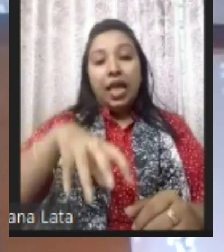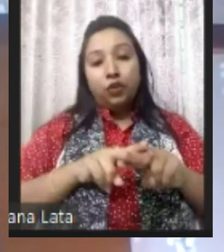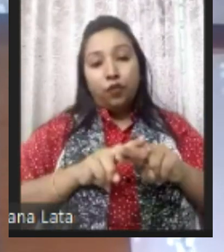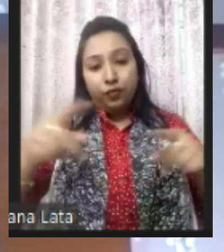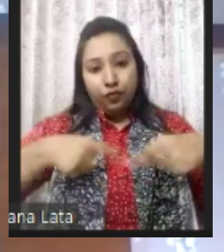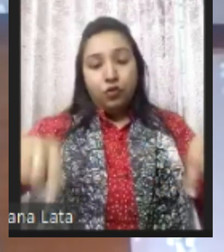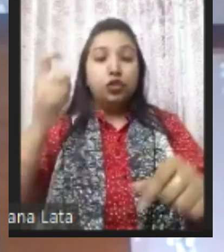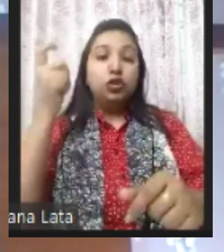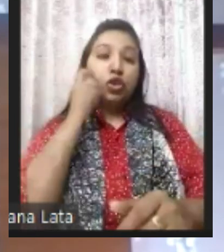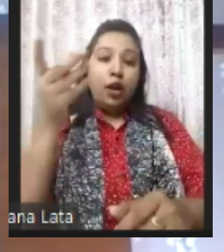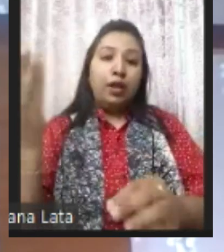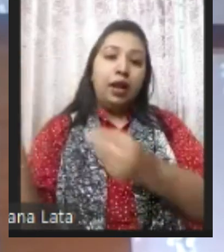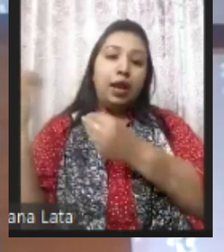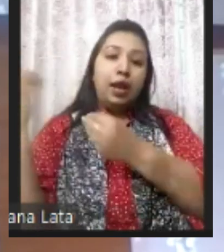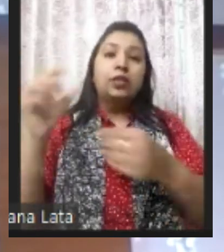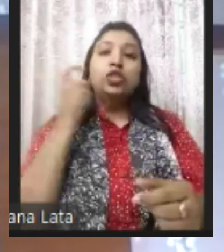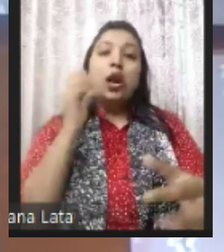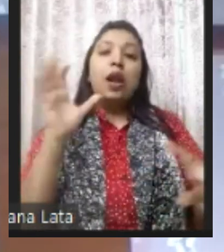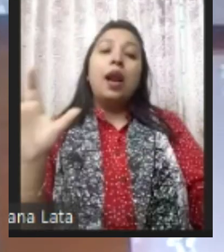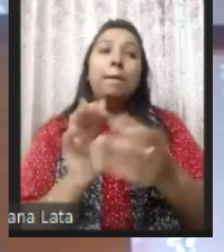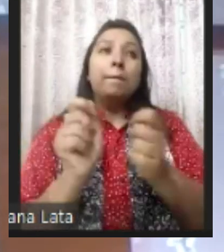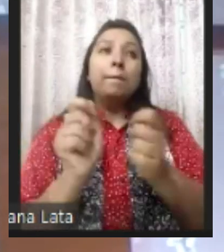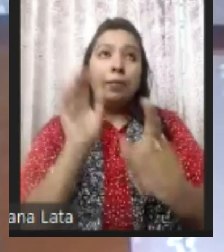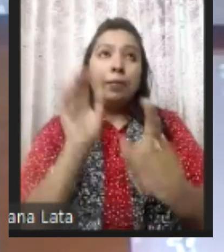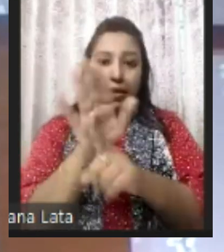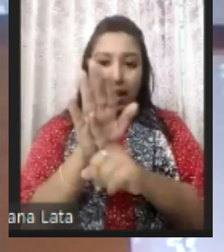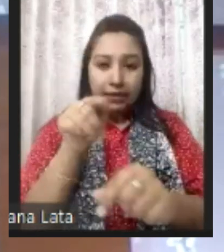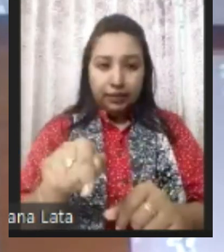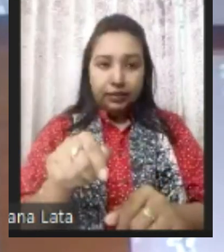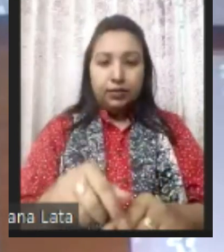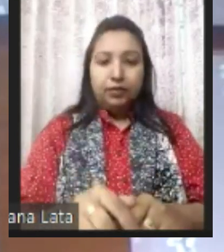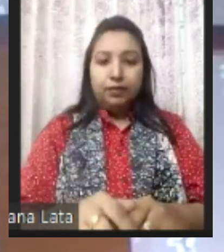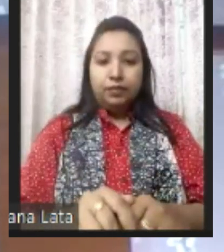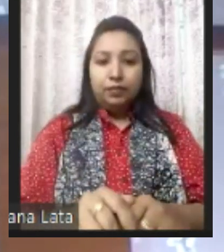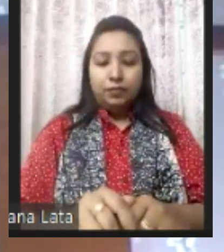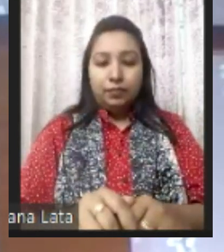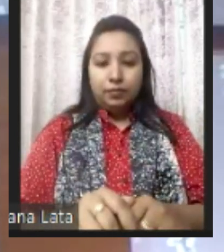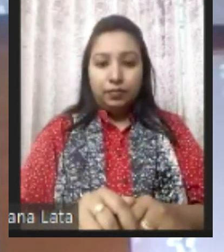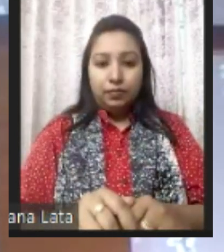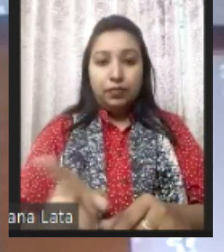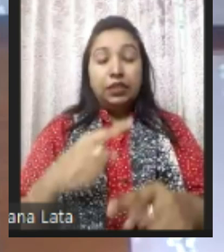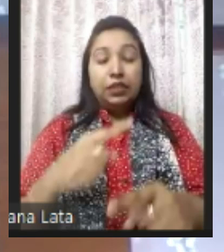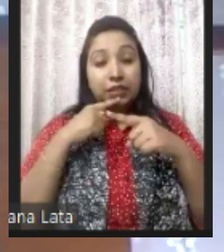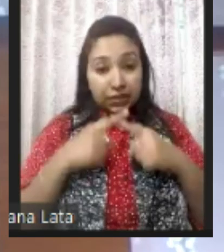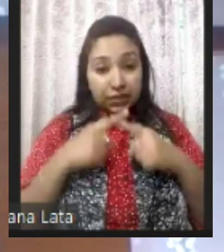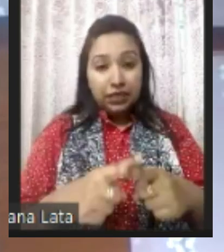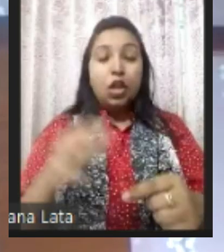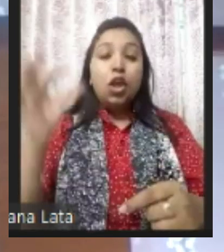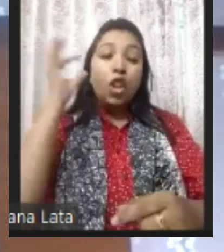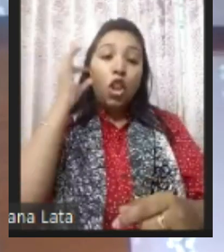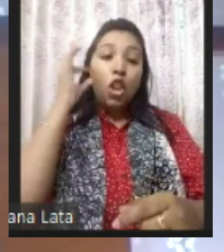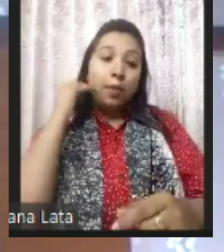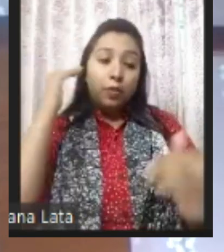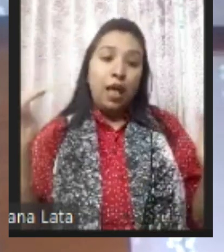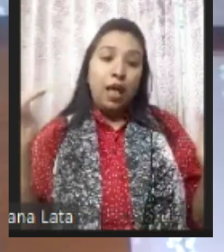in partnership and collaboration to support the, ensuring the inclusion. So if we